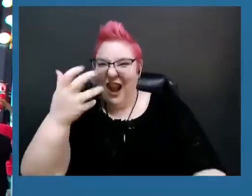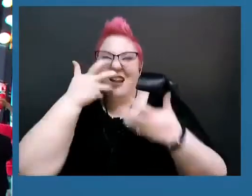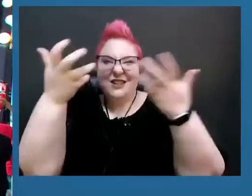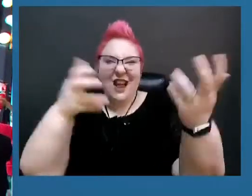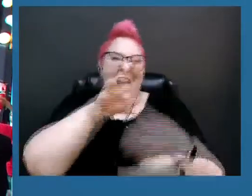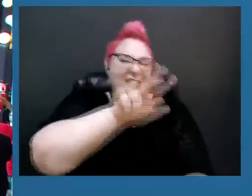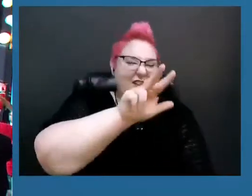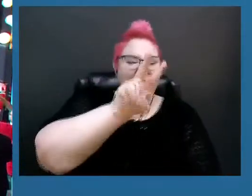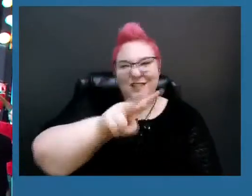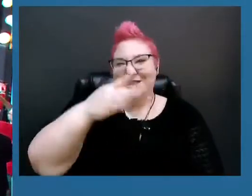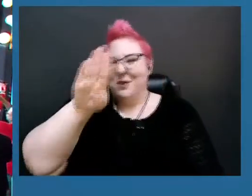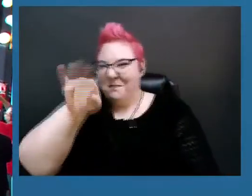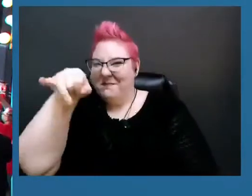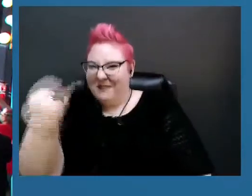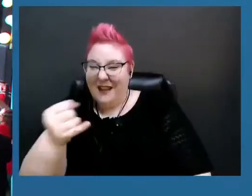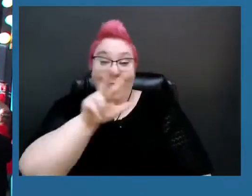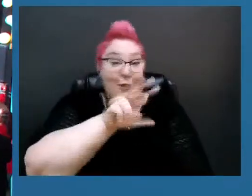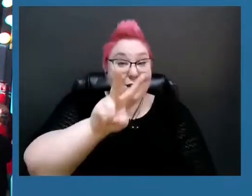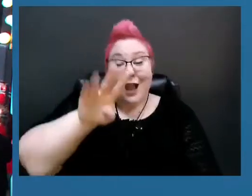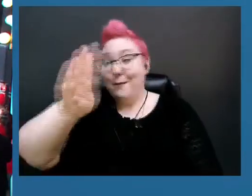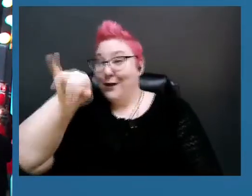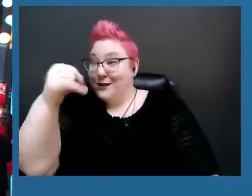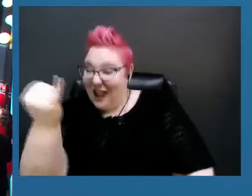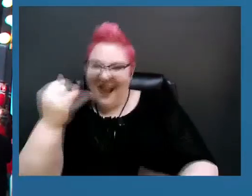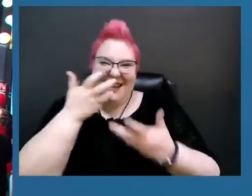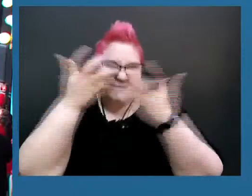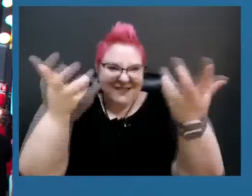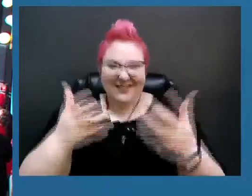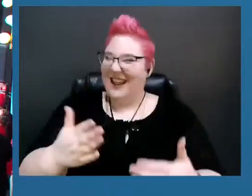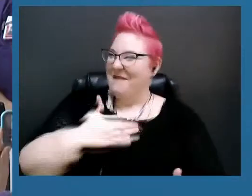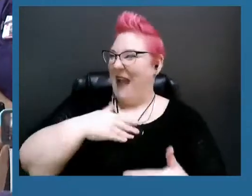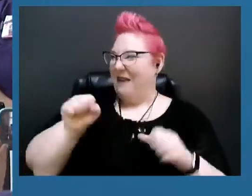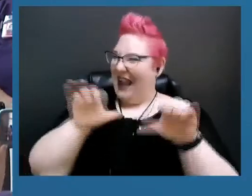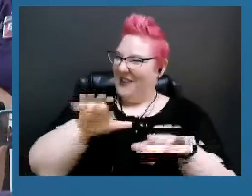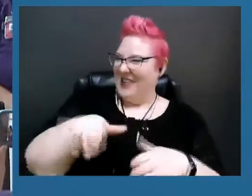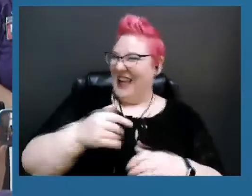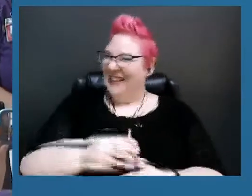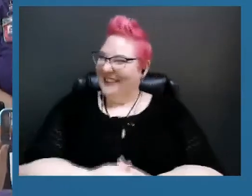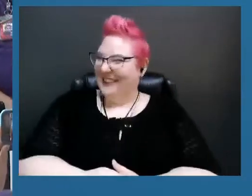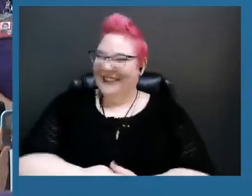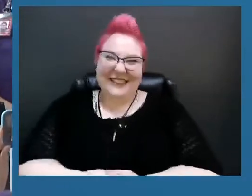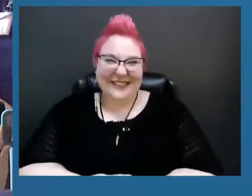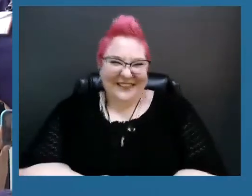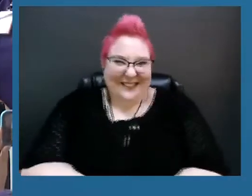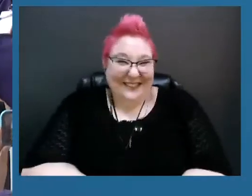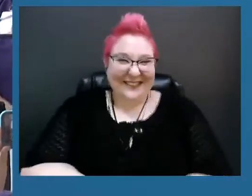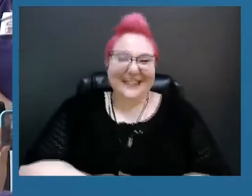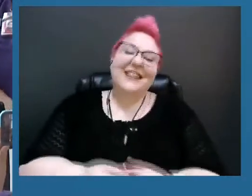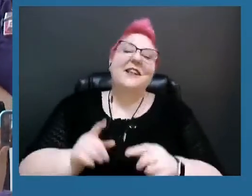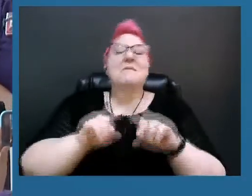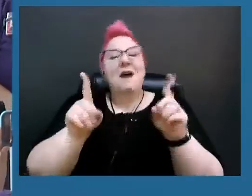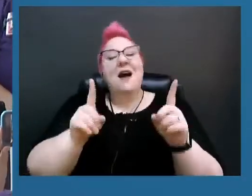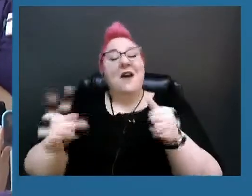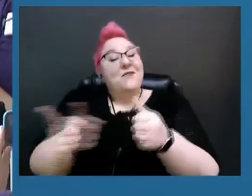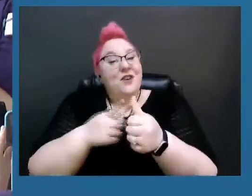BJ! 32? BJ! Thought I could do that too. But first of all, let's talk